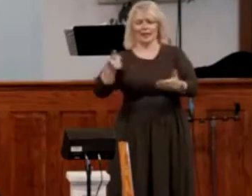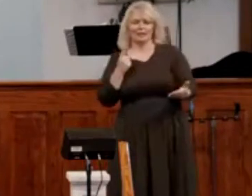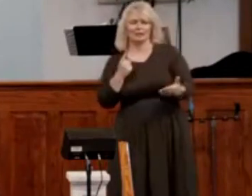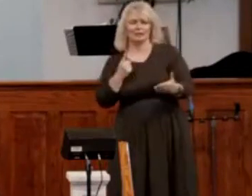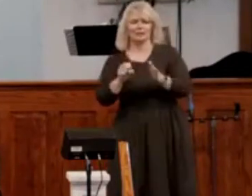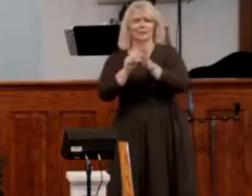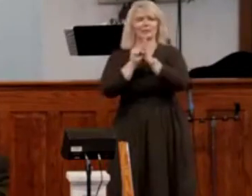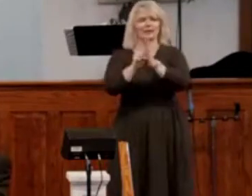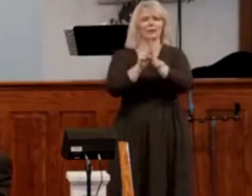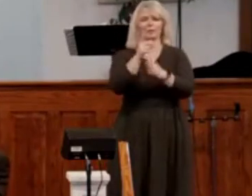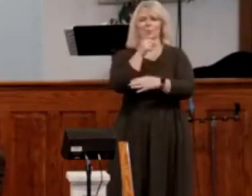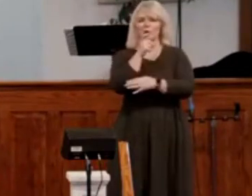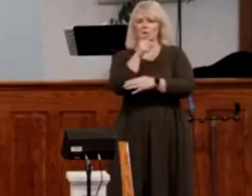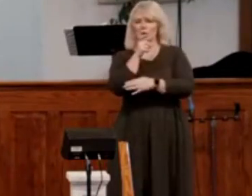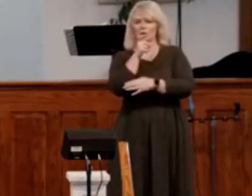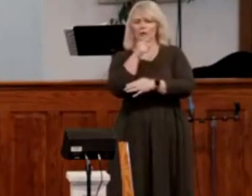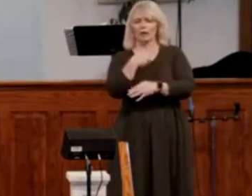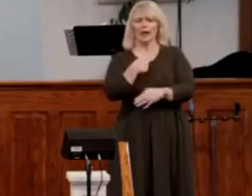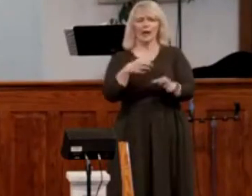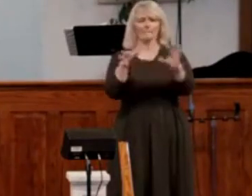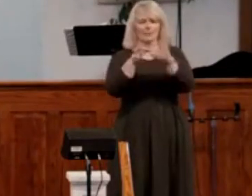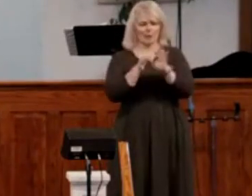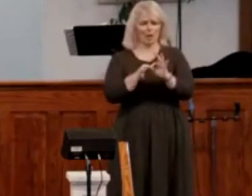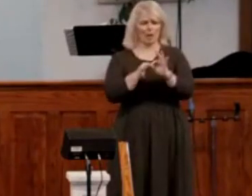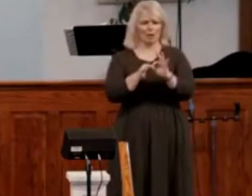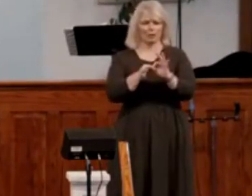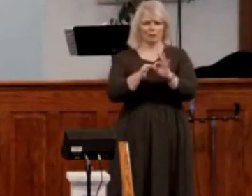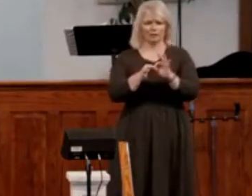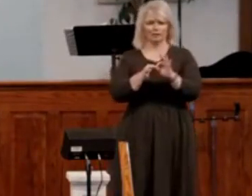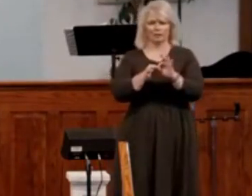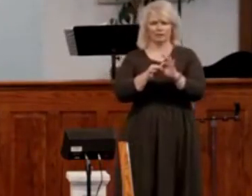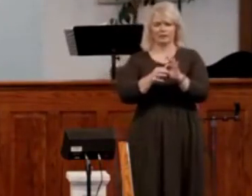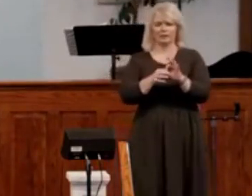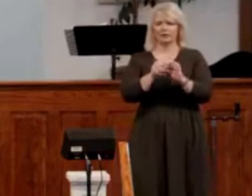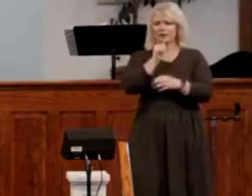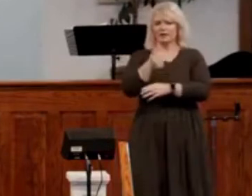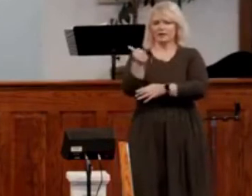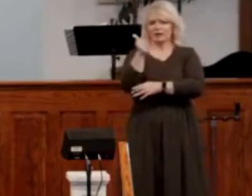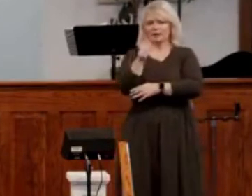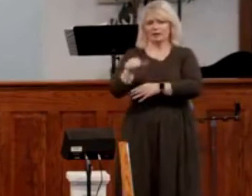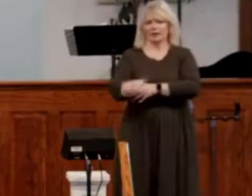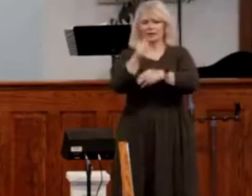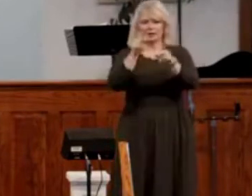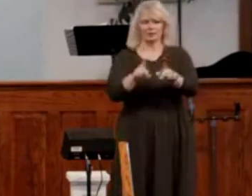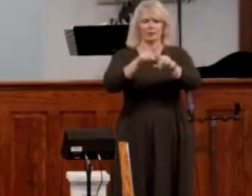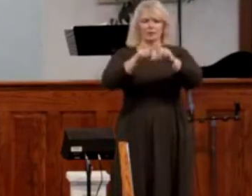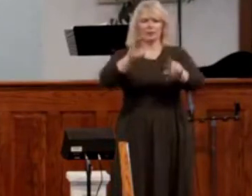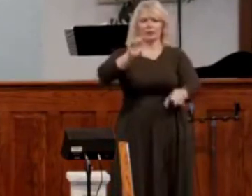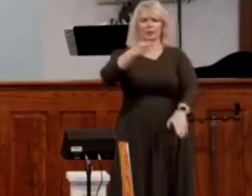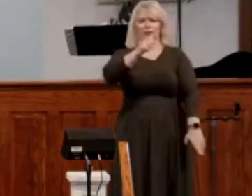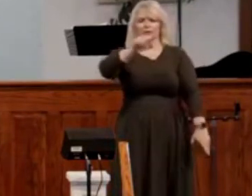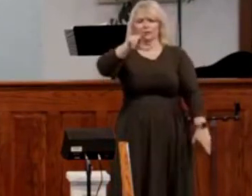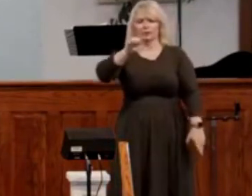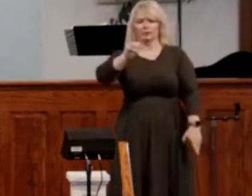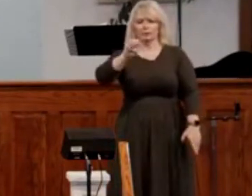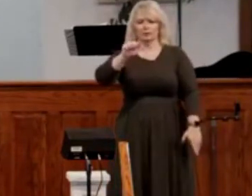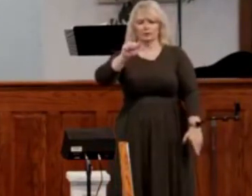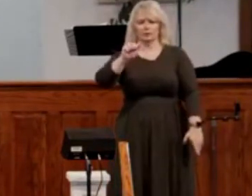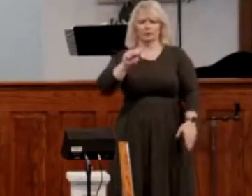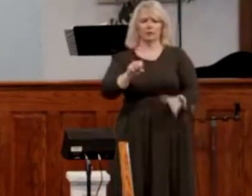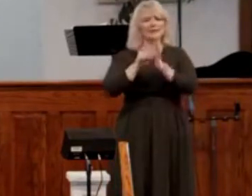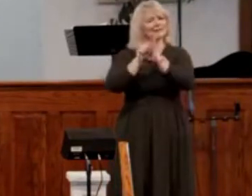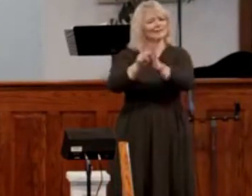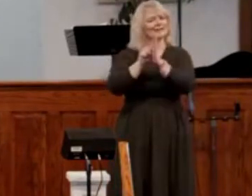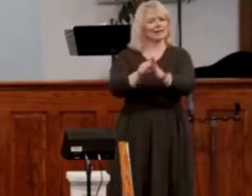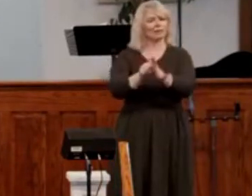symbol of whose I am. Not anybody else except for Chelsea. That's the symbol.